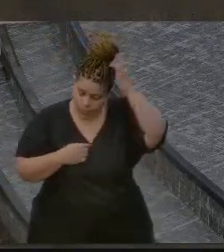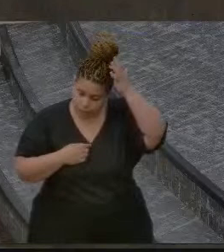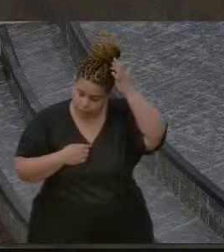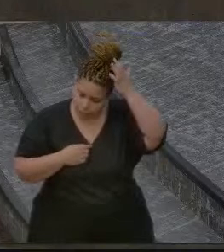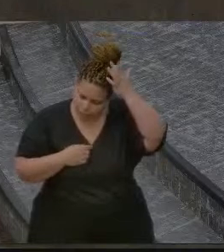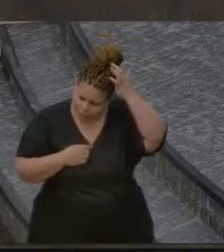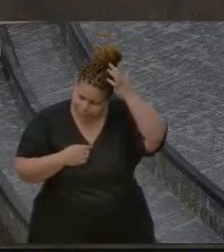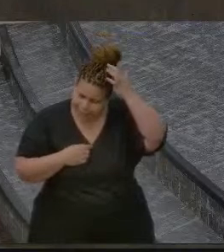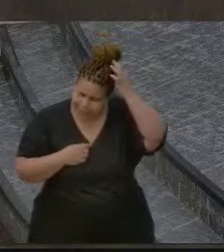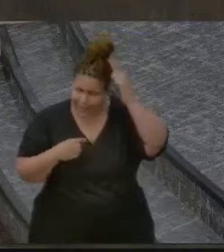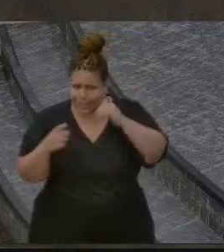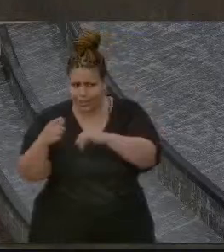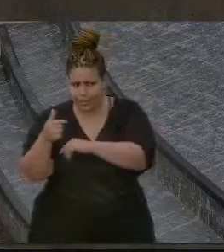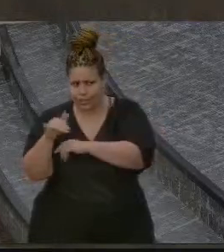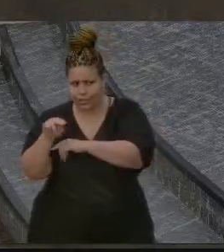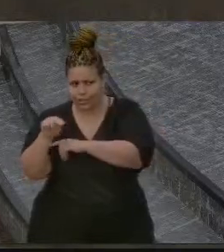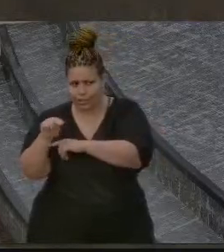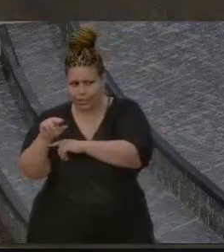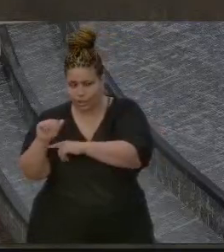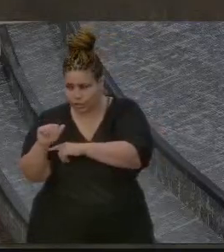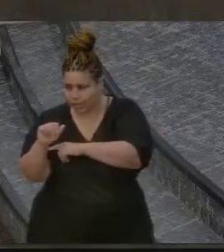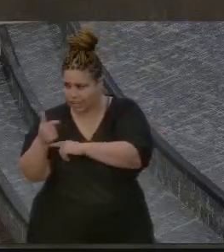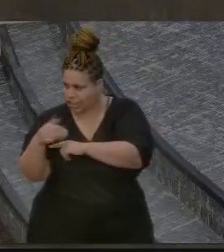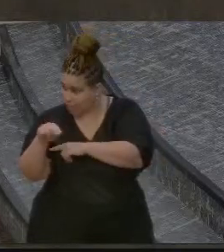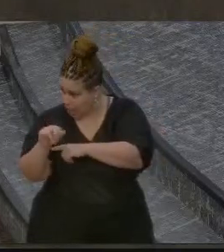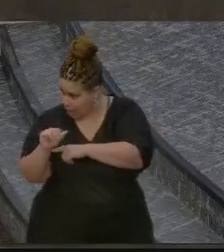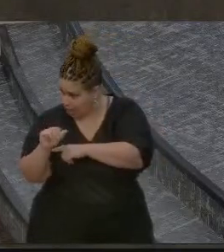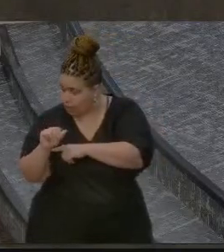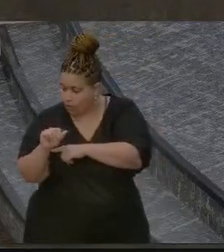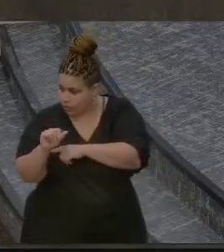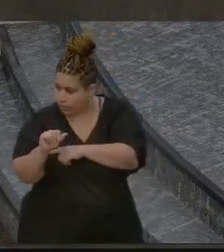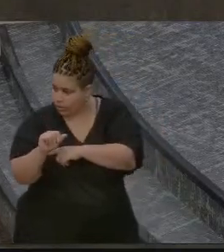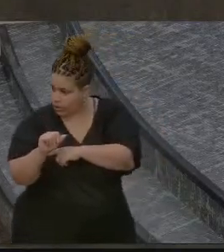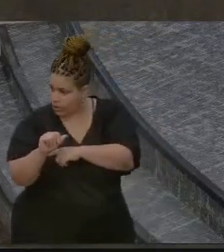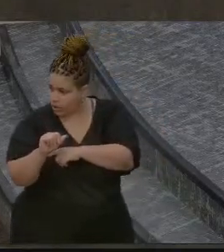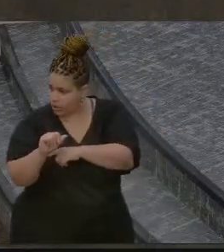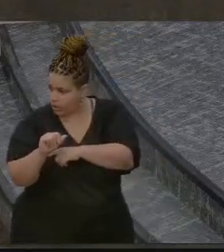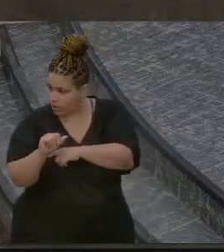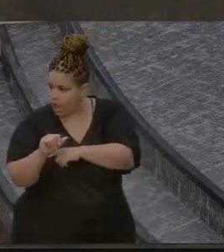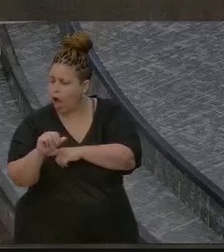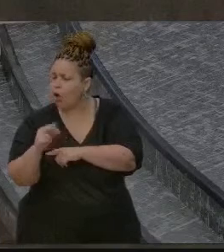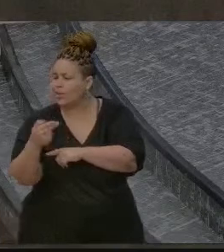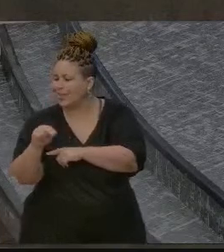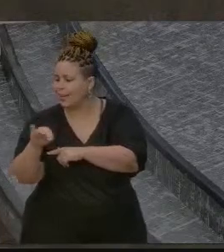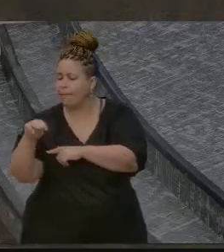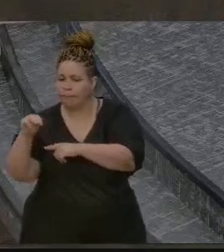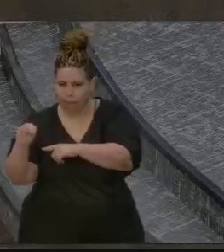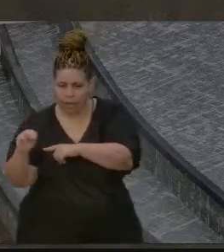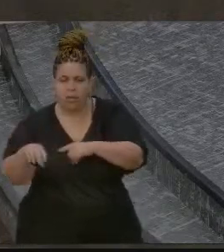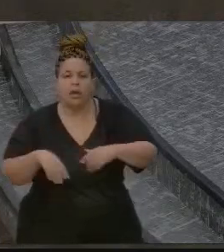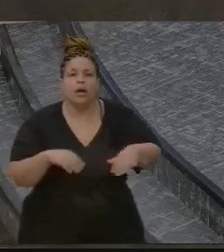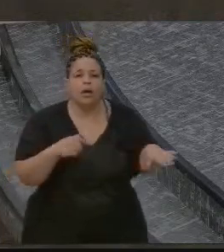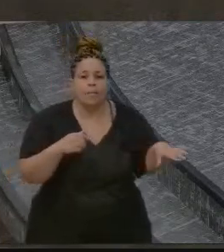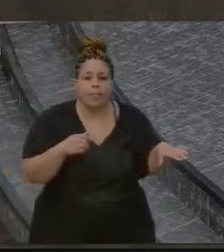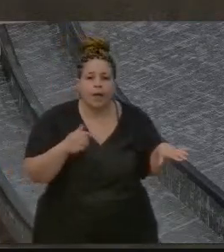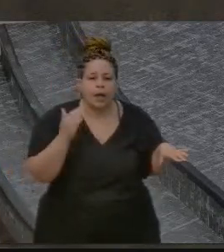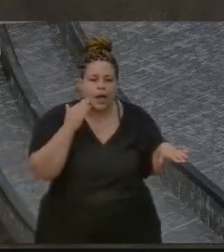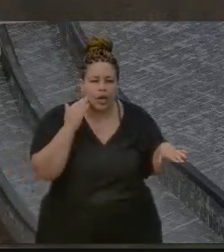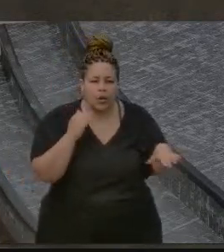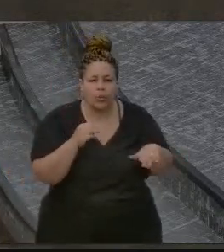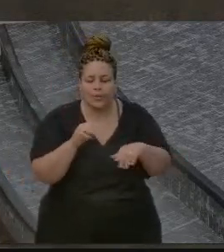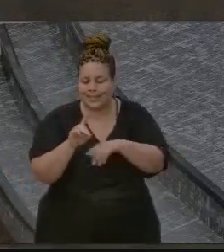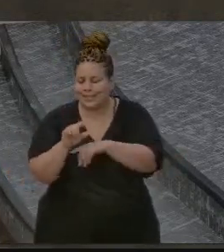GMA has been a great tool to me, and I do meet regularly with Dave Shanks,